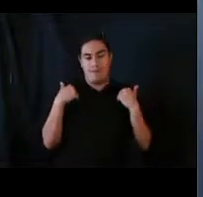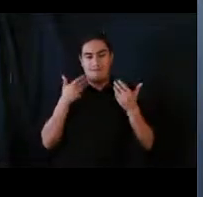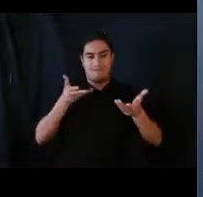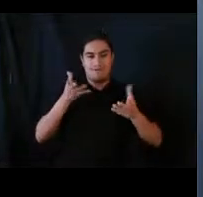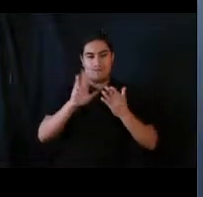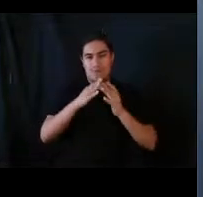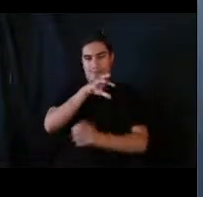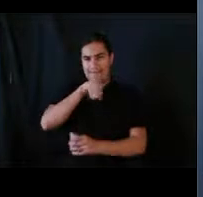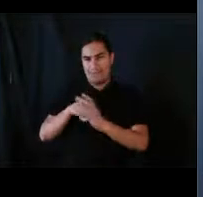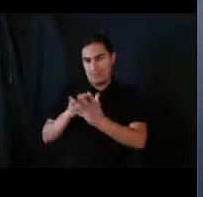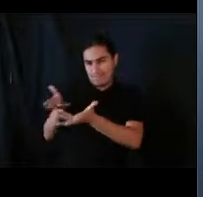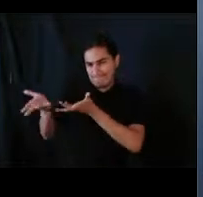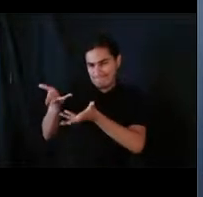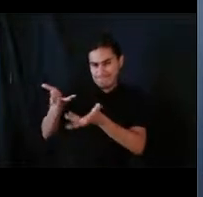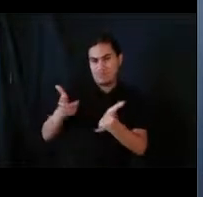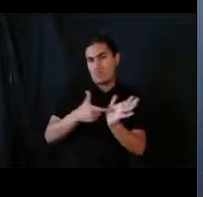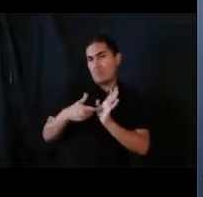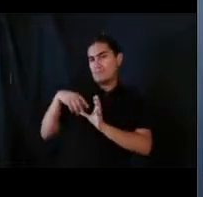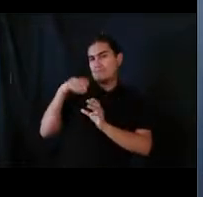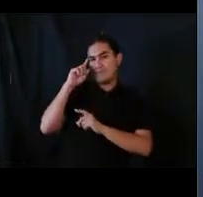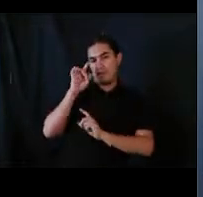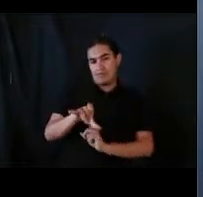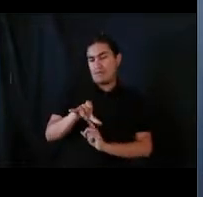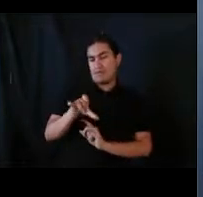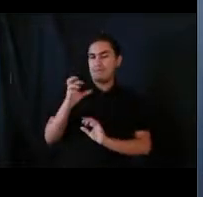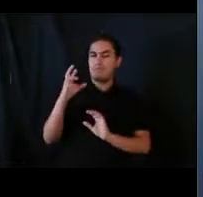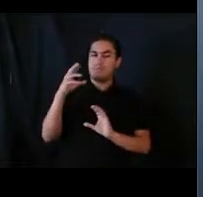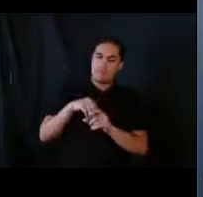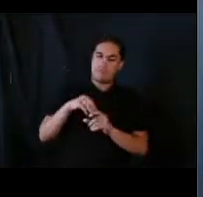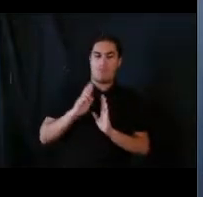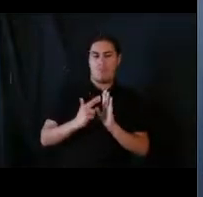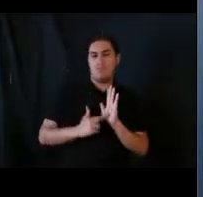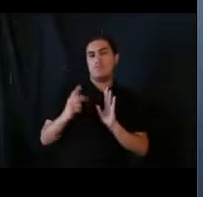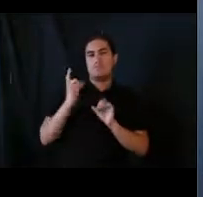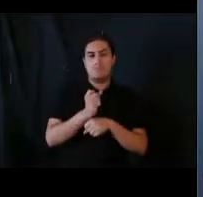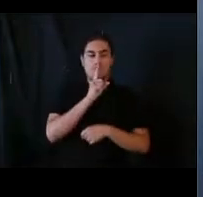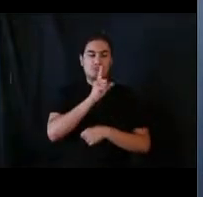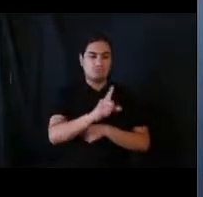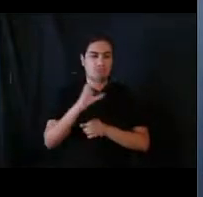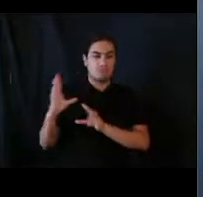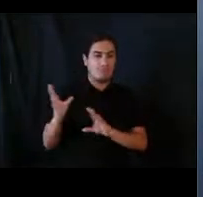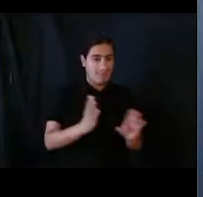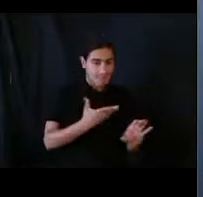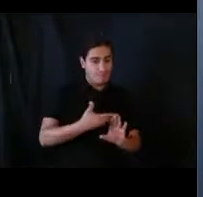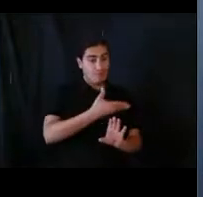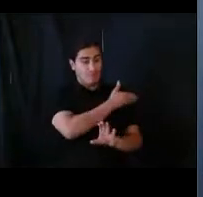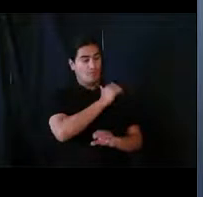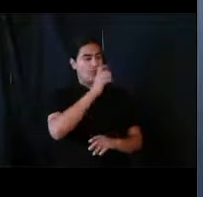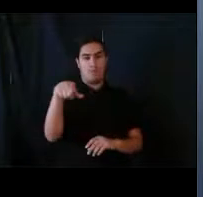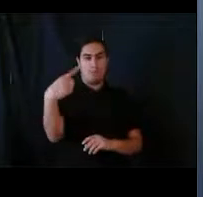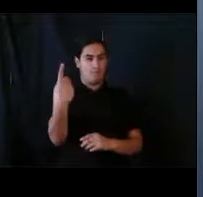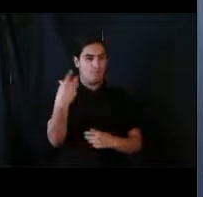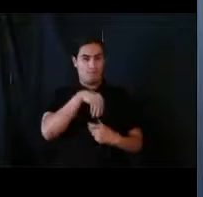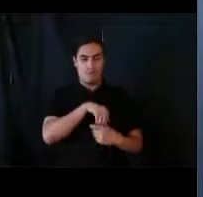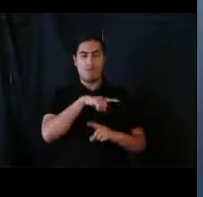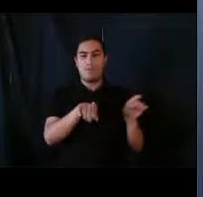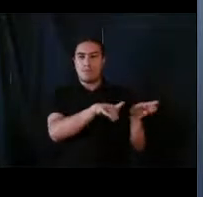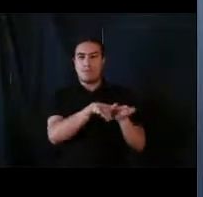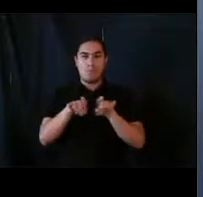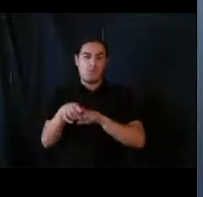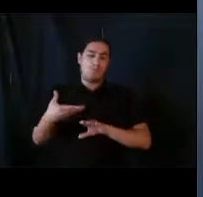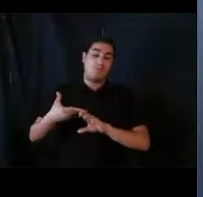requirements in the guidelines to ensure that previous planning processes are not only included but that those previous